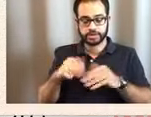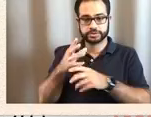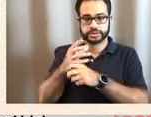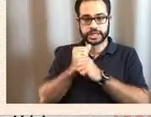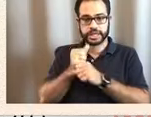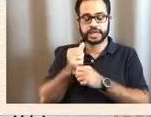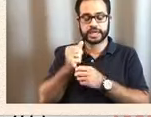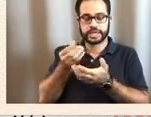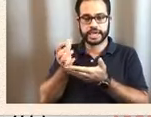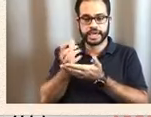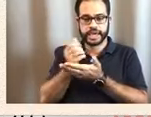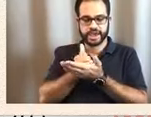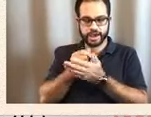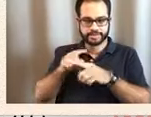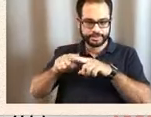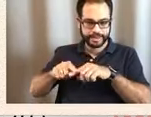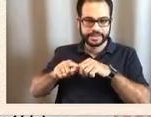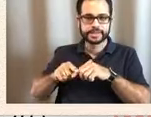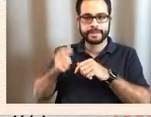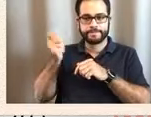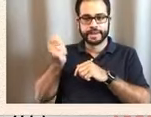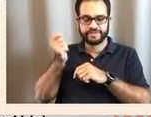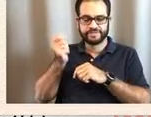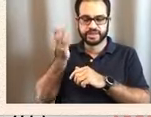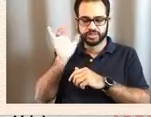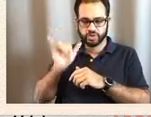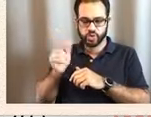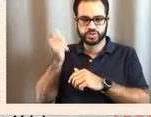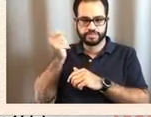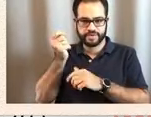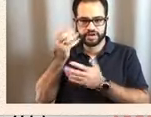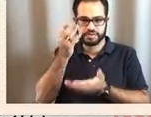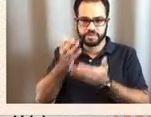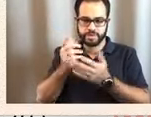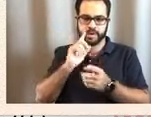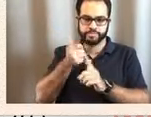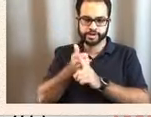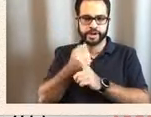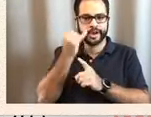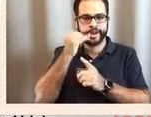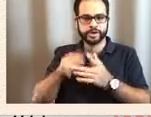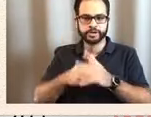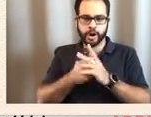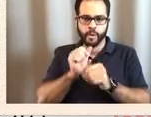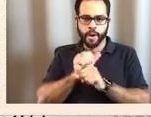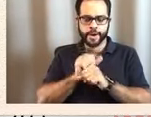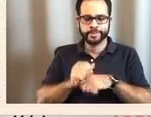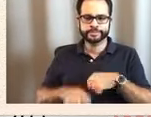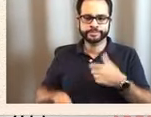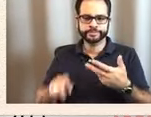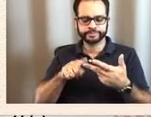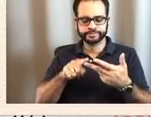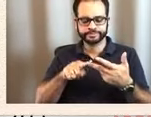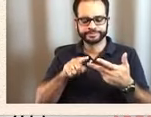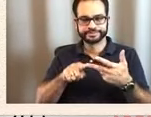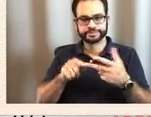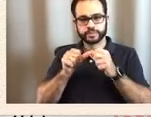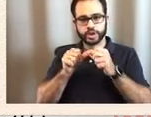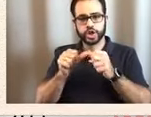those benefits could be affected if they begin working. 3. Long-term need and